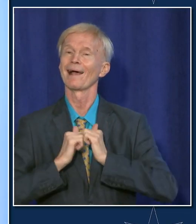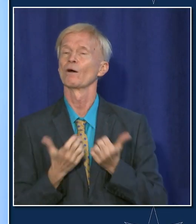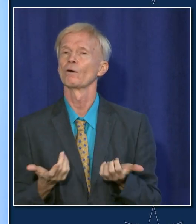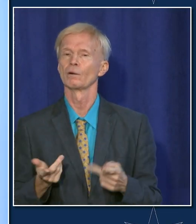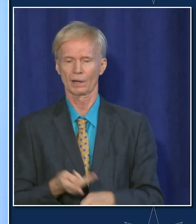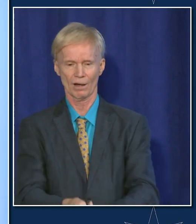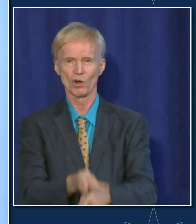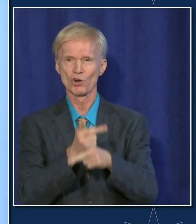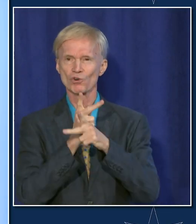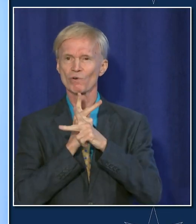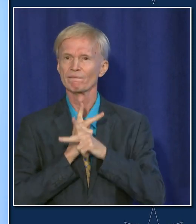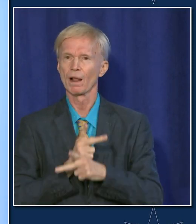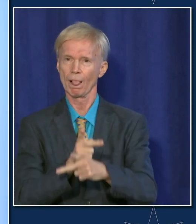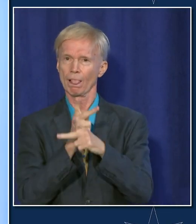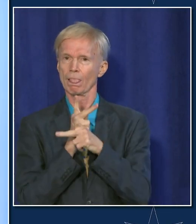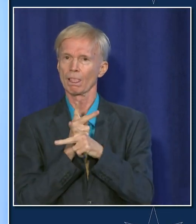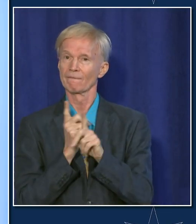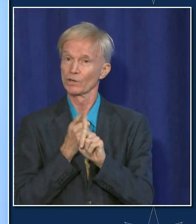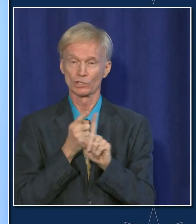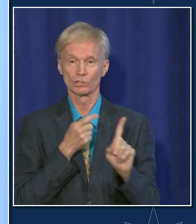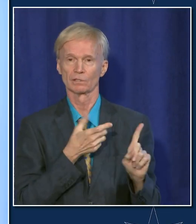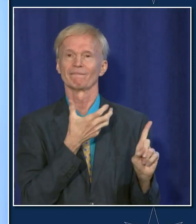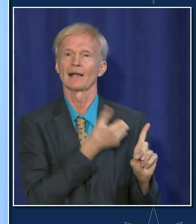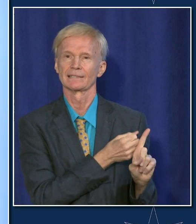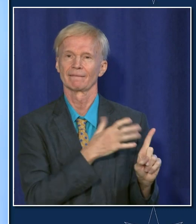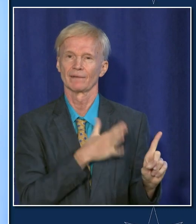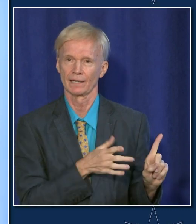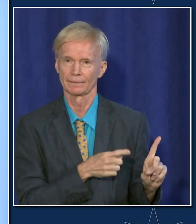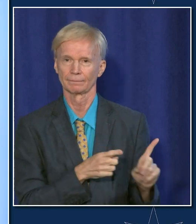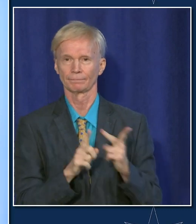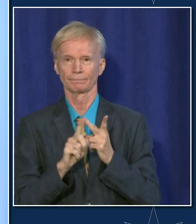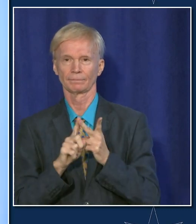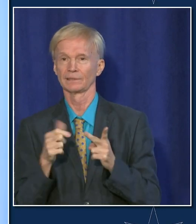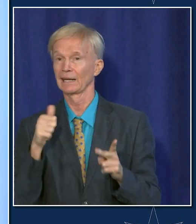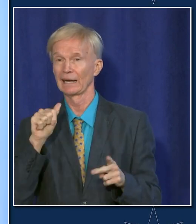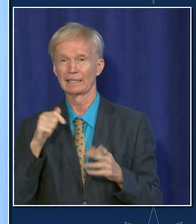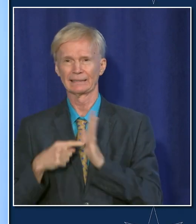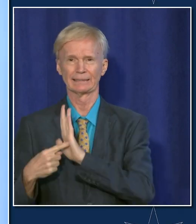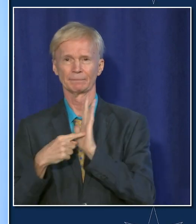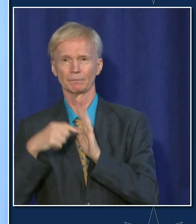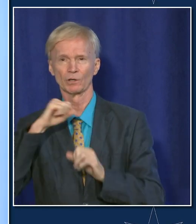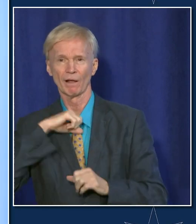It means first and foremost getting vaccinated. It means getting tested if you have any COVID